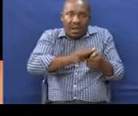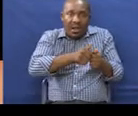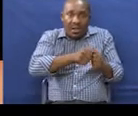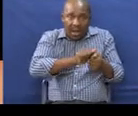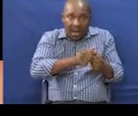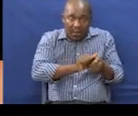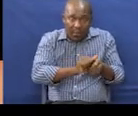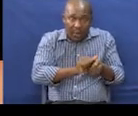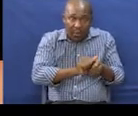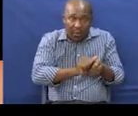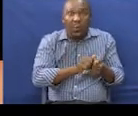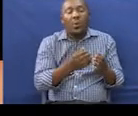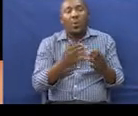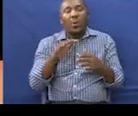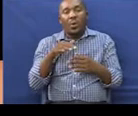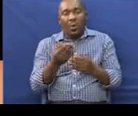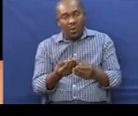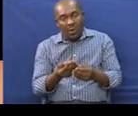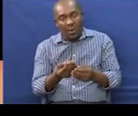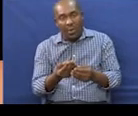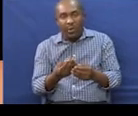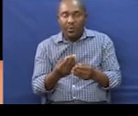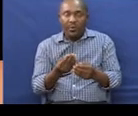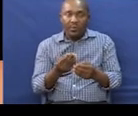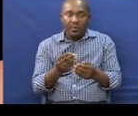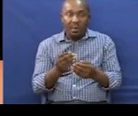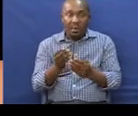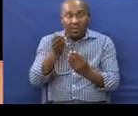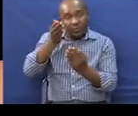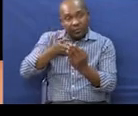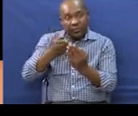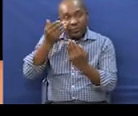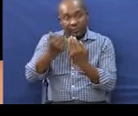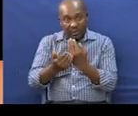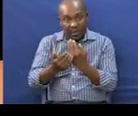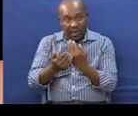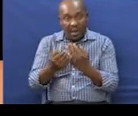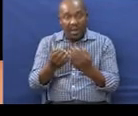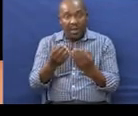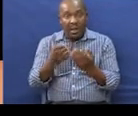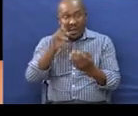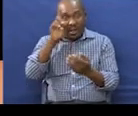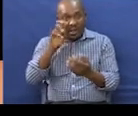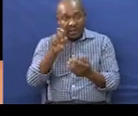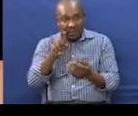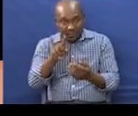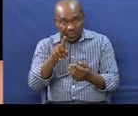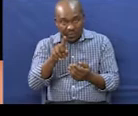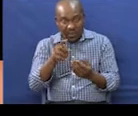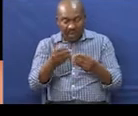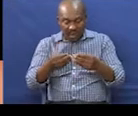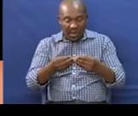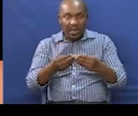sweet potato, or carrot, and give you some procedures. Maybe the first